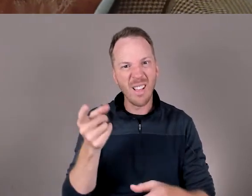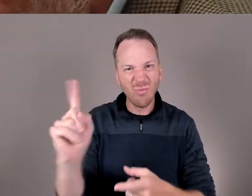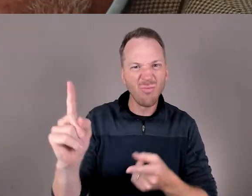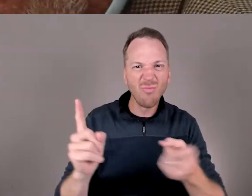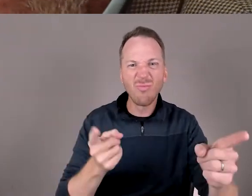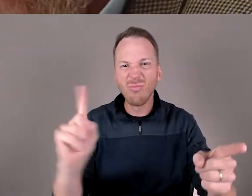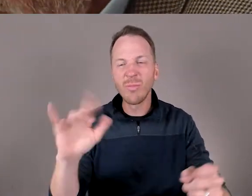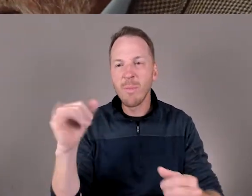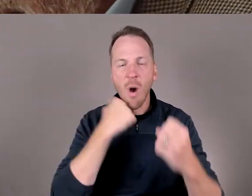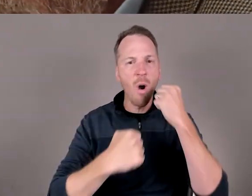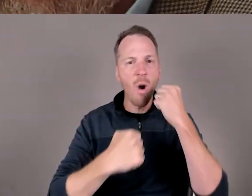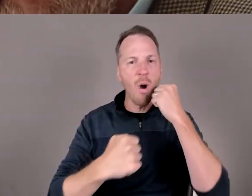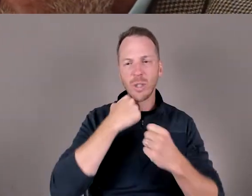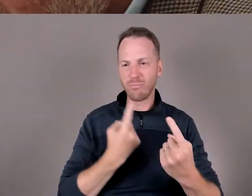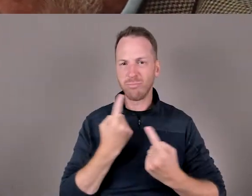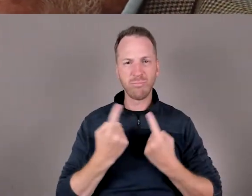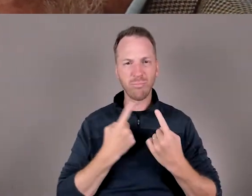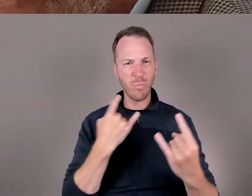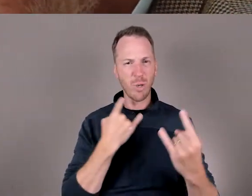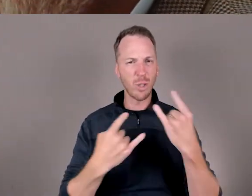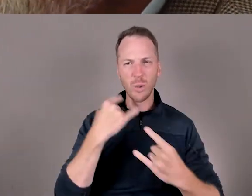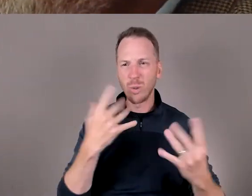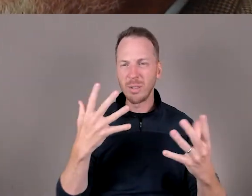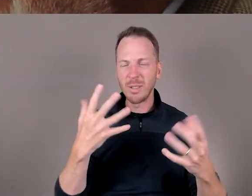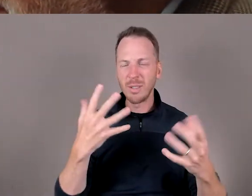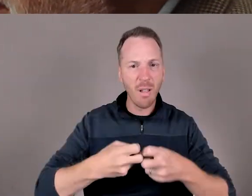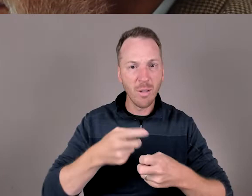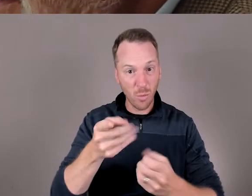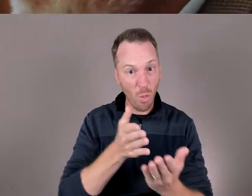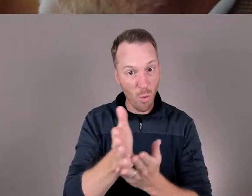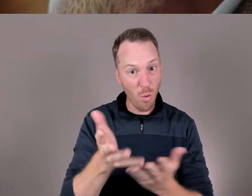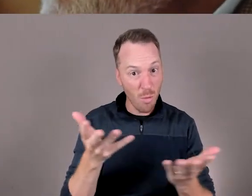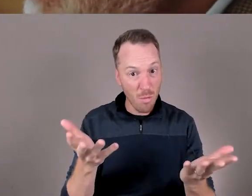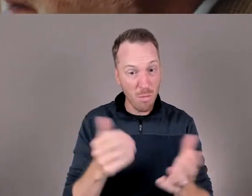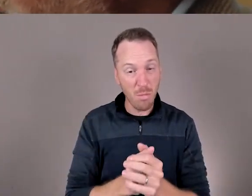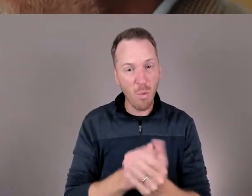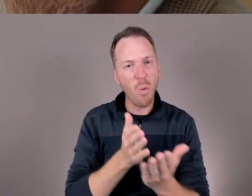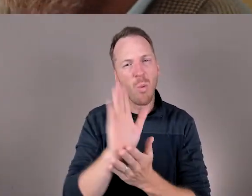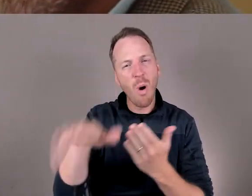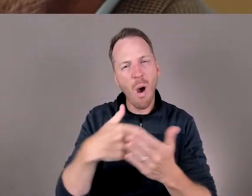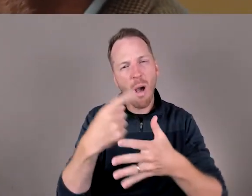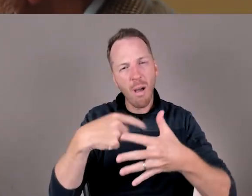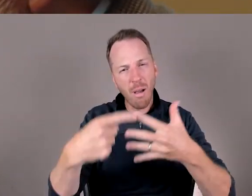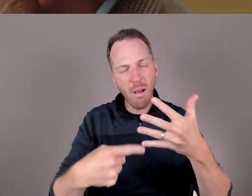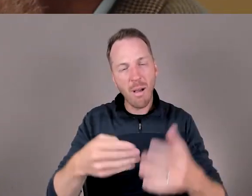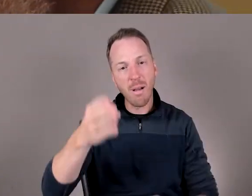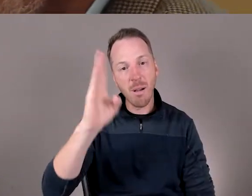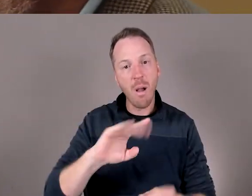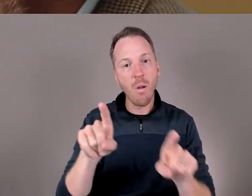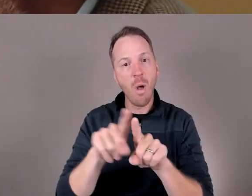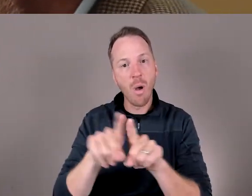and hardships and persecutions and difficulties. But through all these things, God has